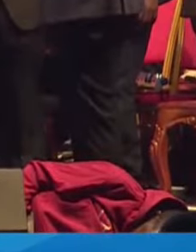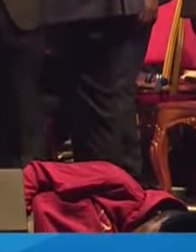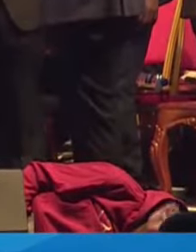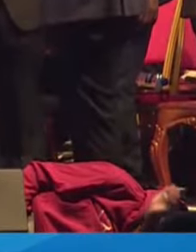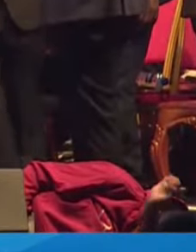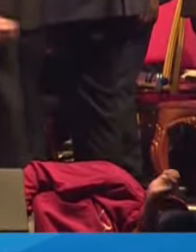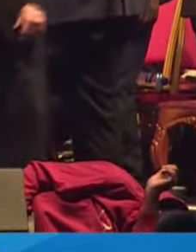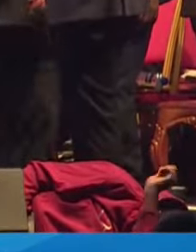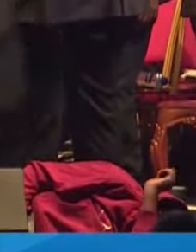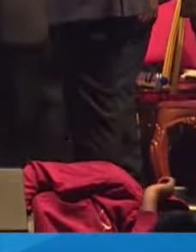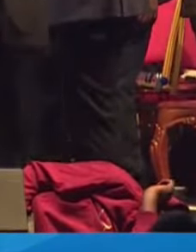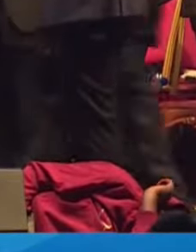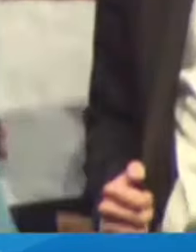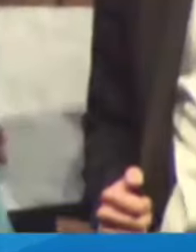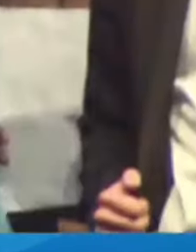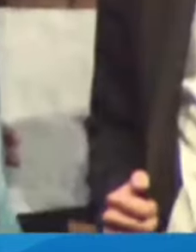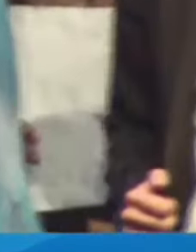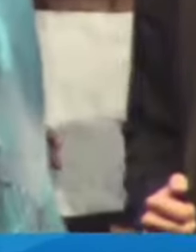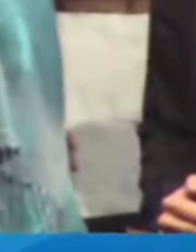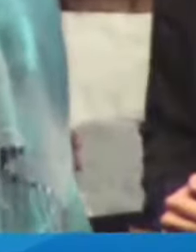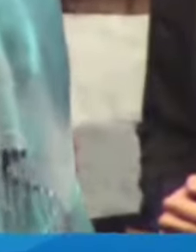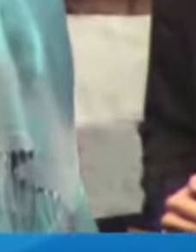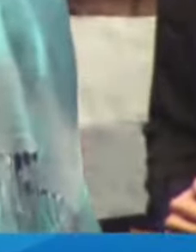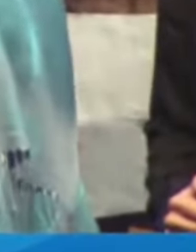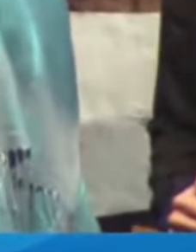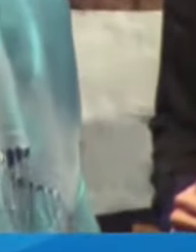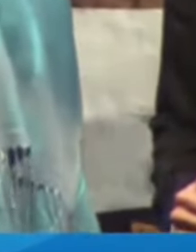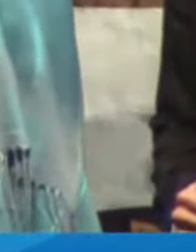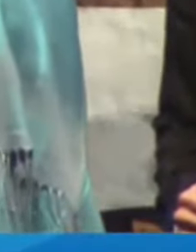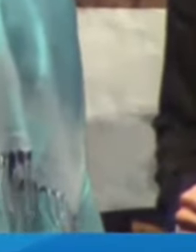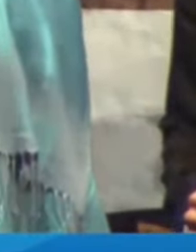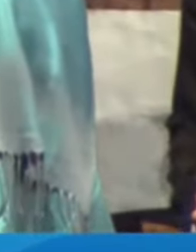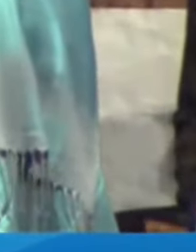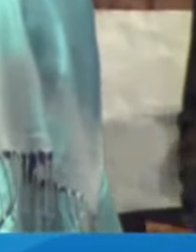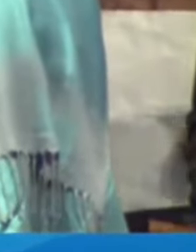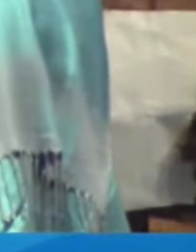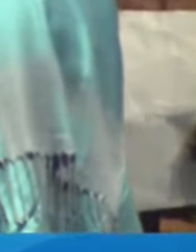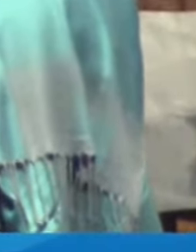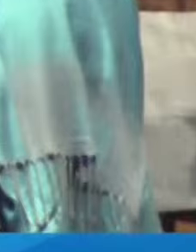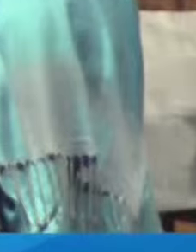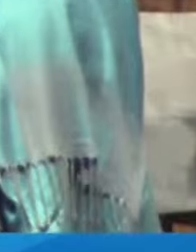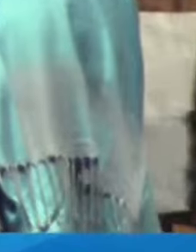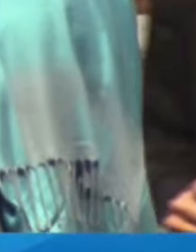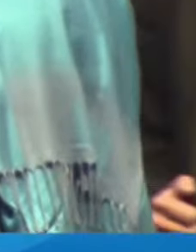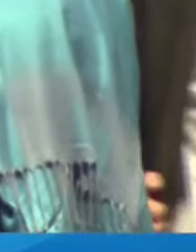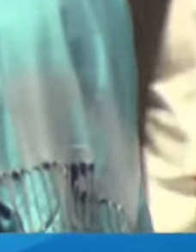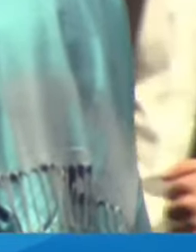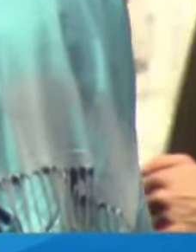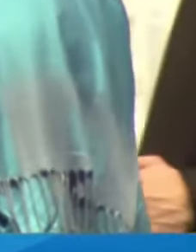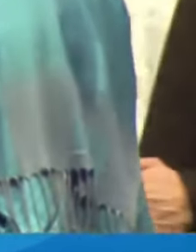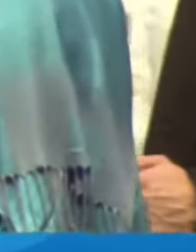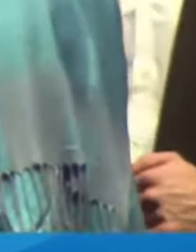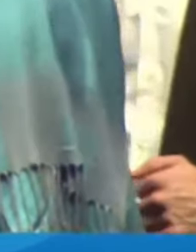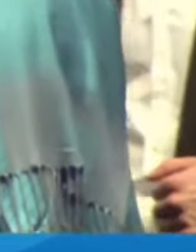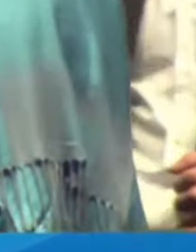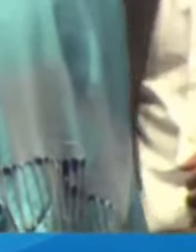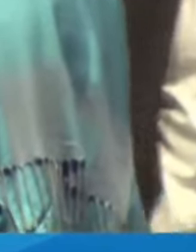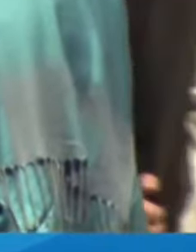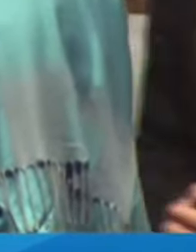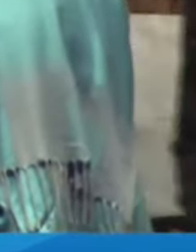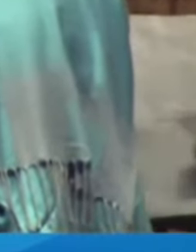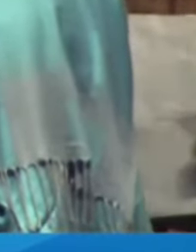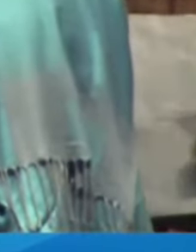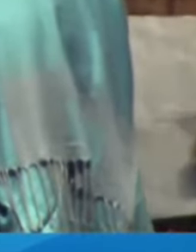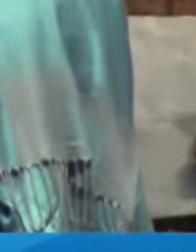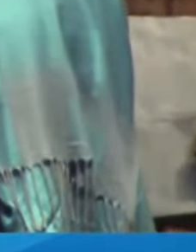not do what he could not speak any word but now he can say no and today he has been calm which is